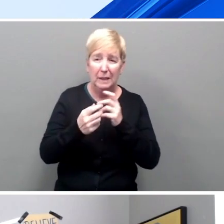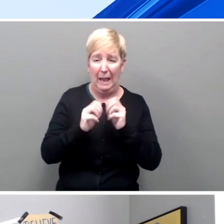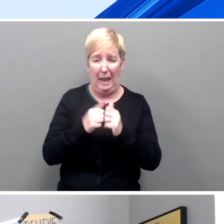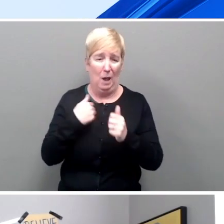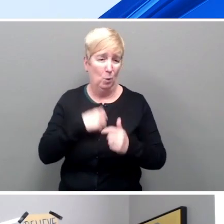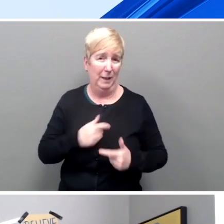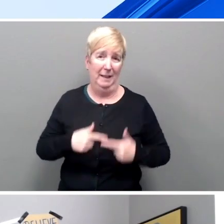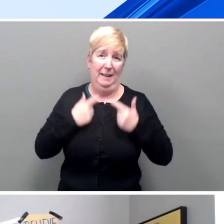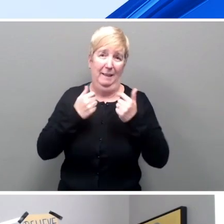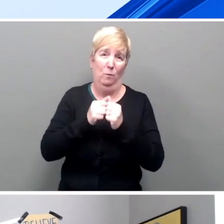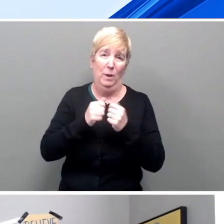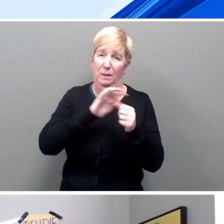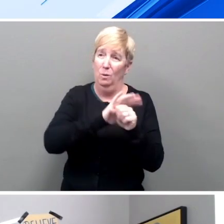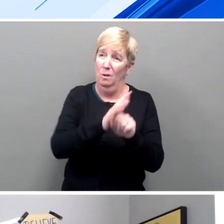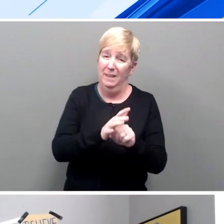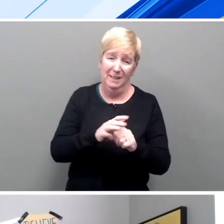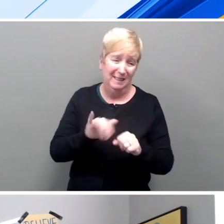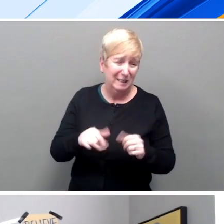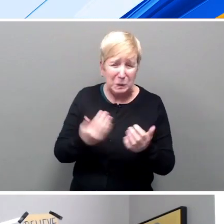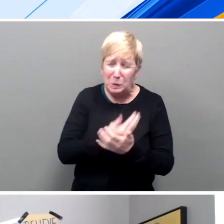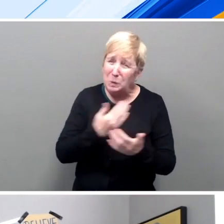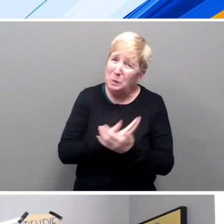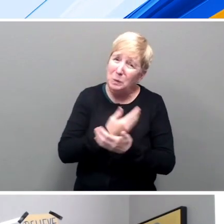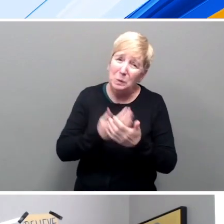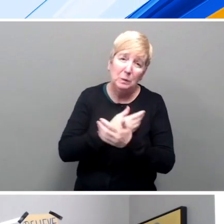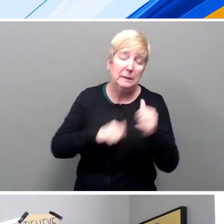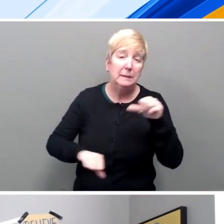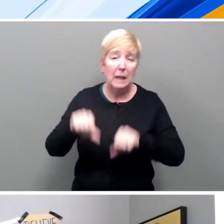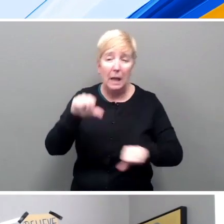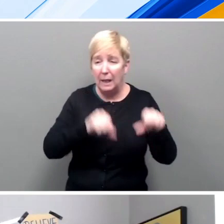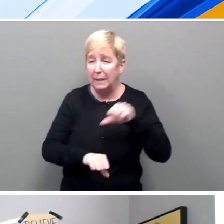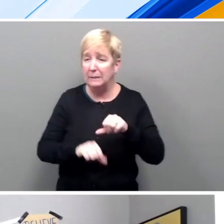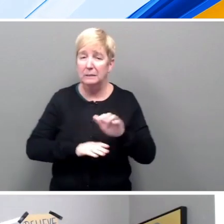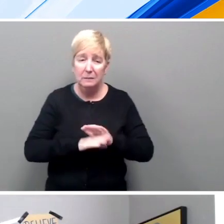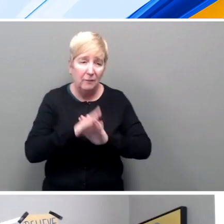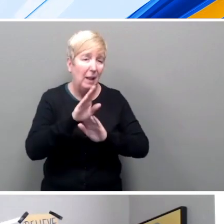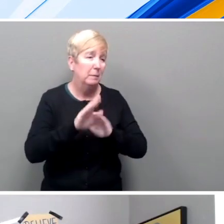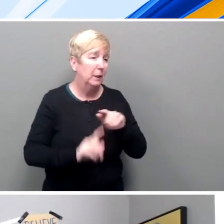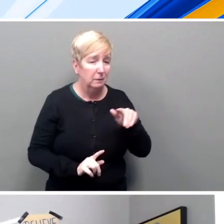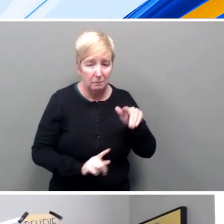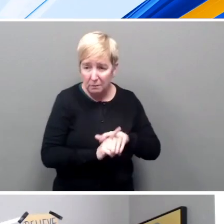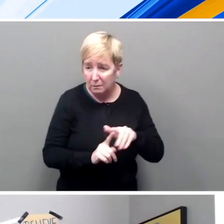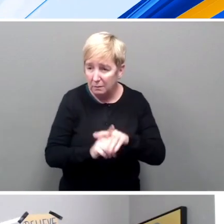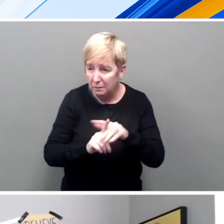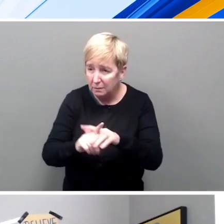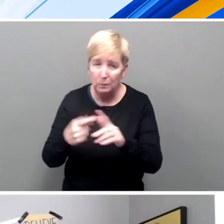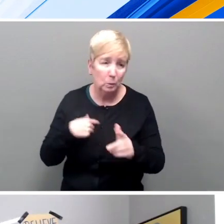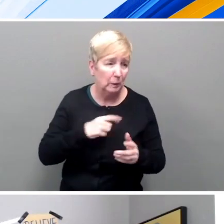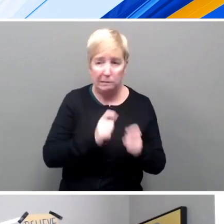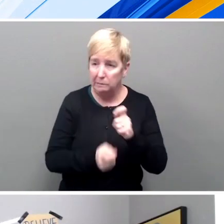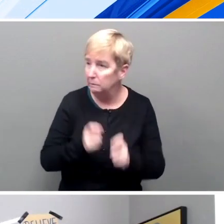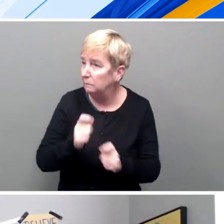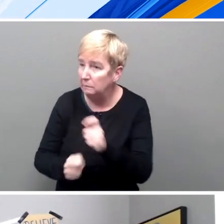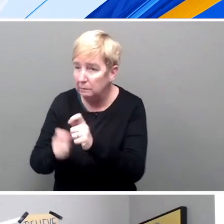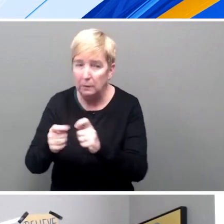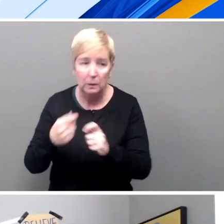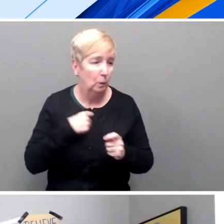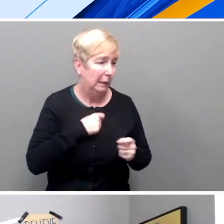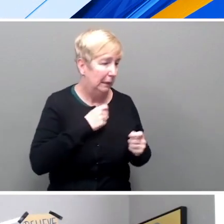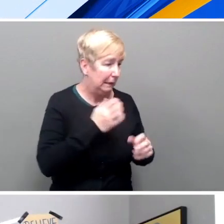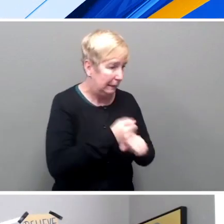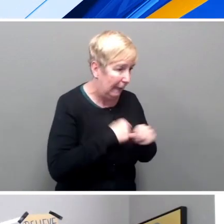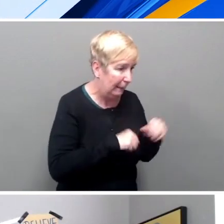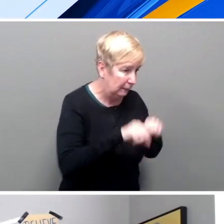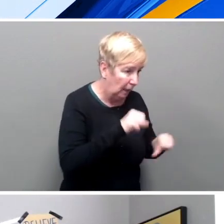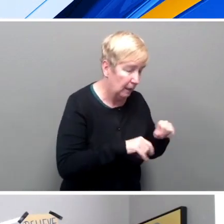know, the science is developing. And so we're just trying to figure out, when we get the science, then we take an